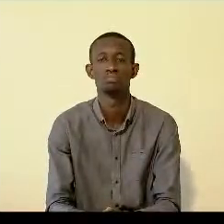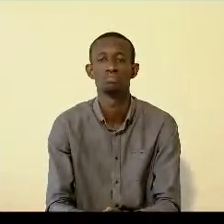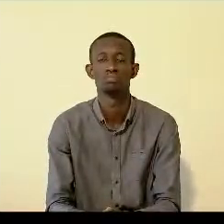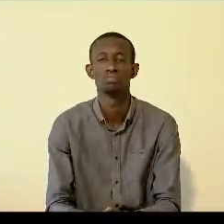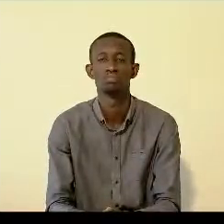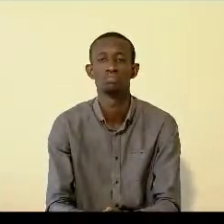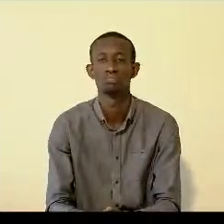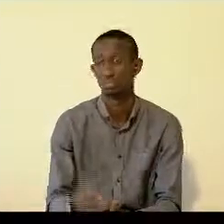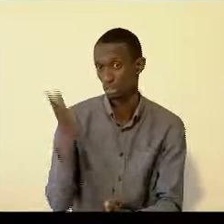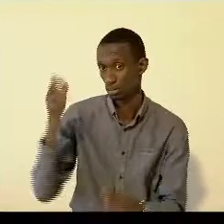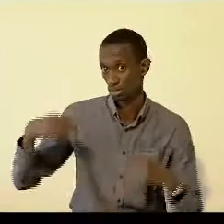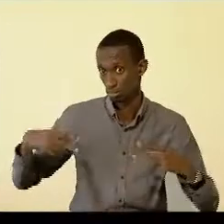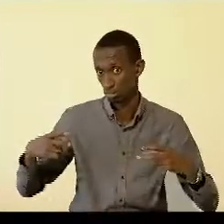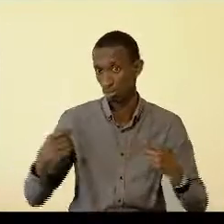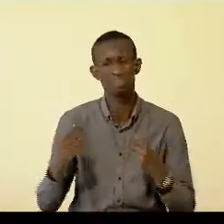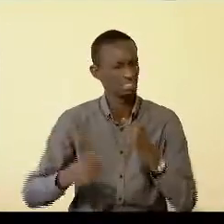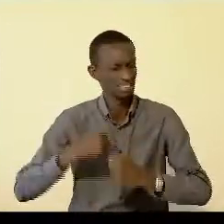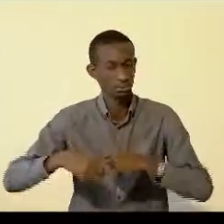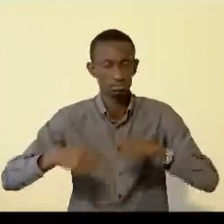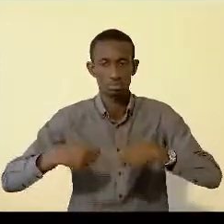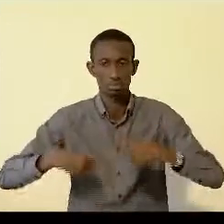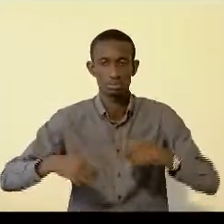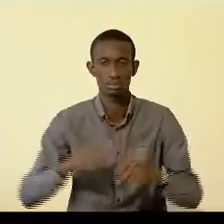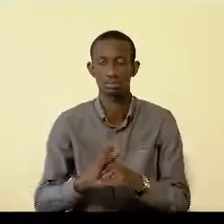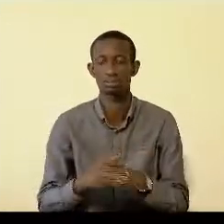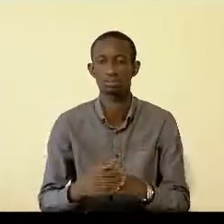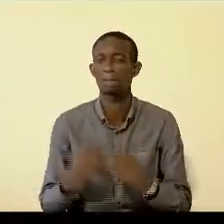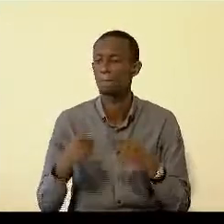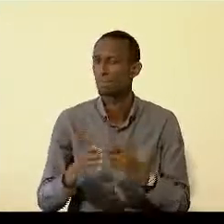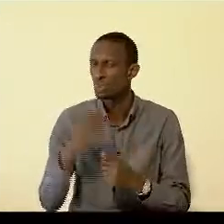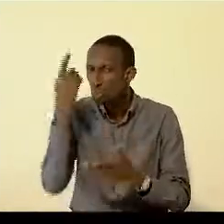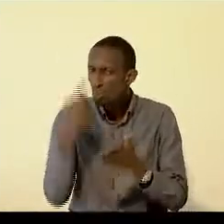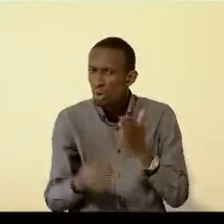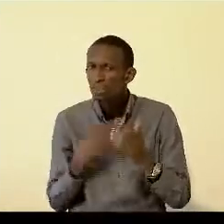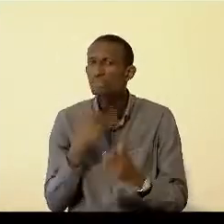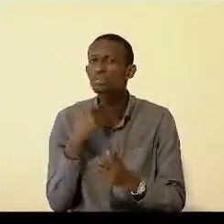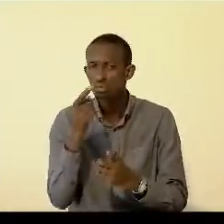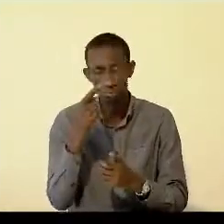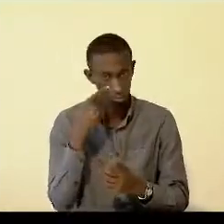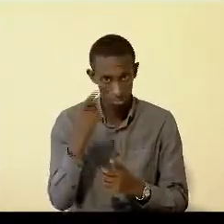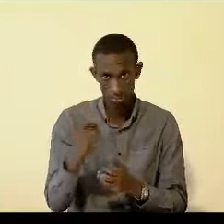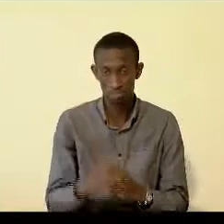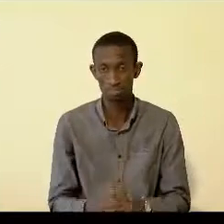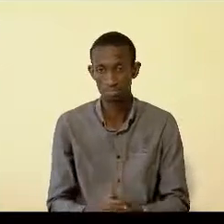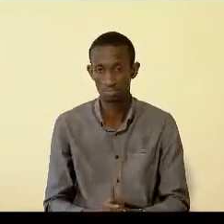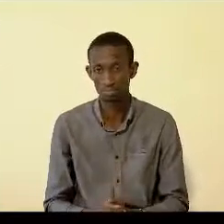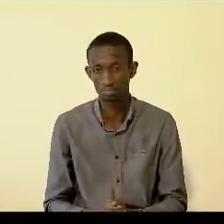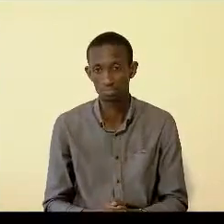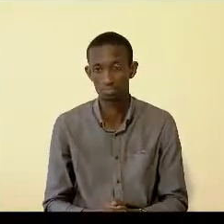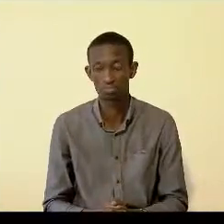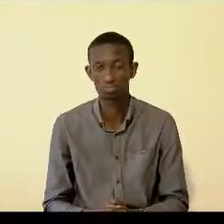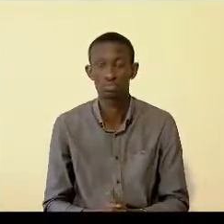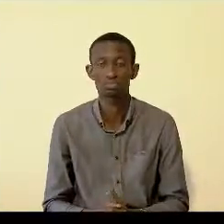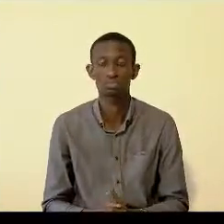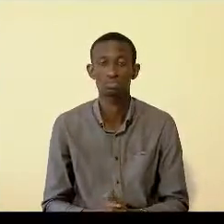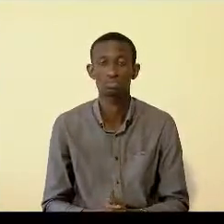So these elements are very reactive. But what I want you to see here is